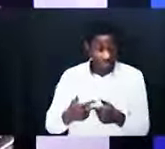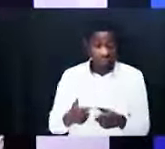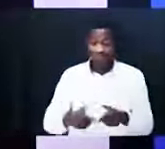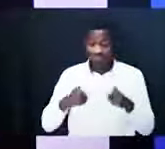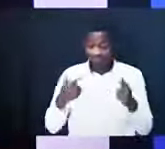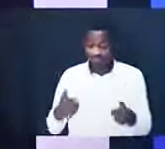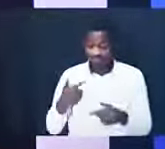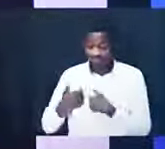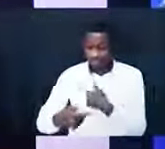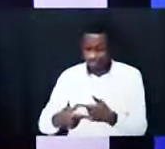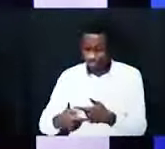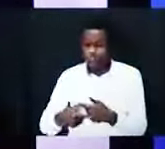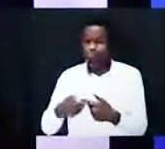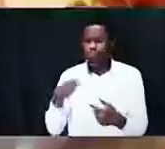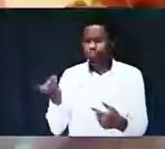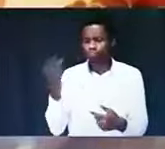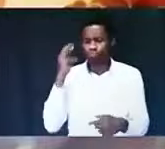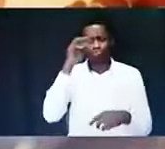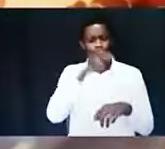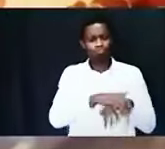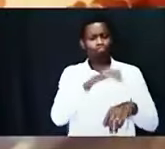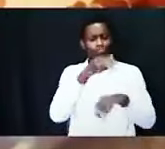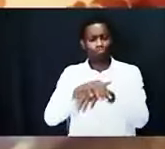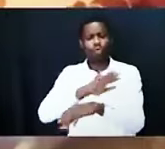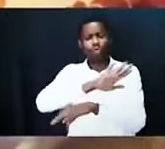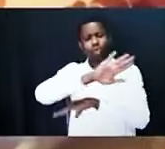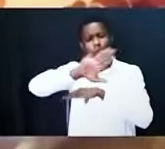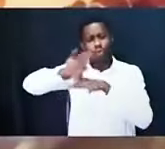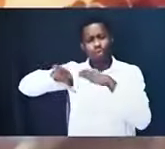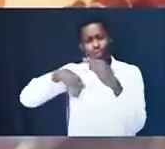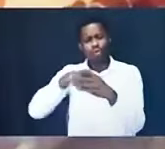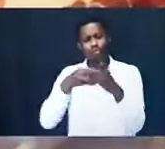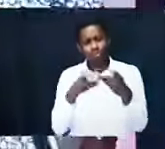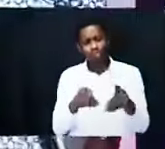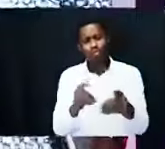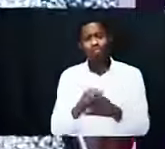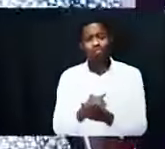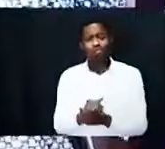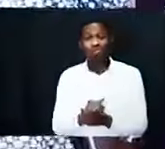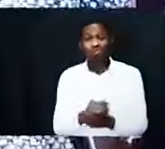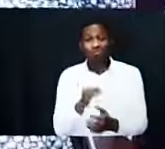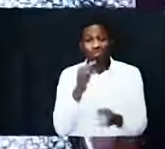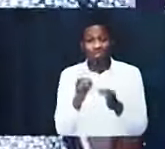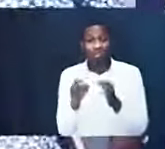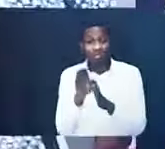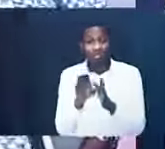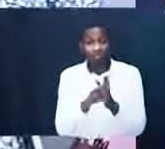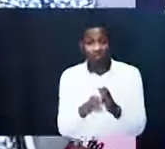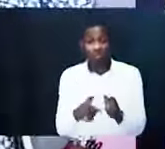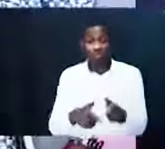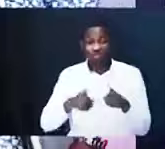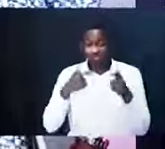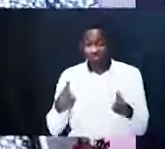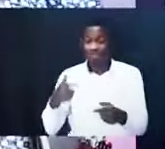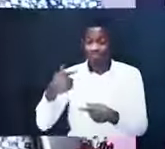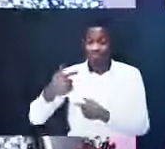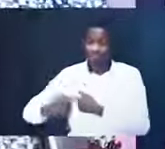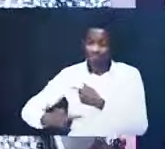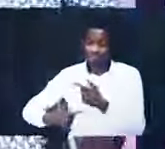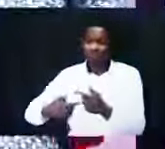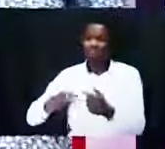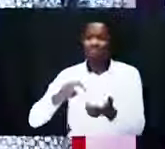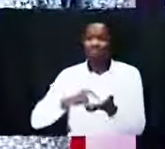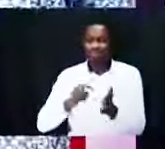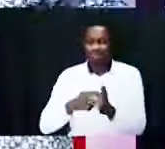great grace was upon them all. If the Bible says great grace, it means we can have